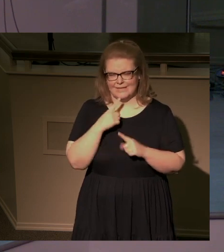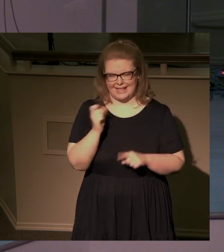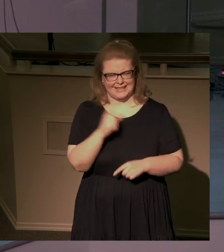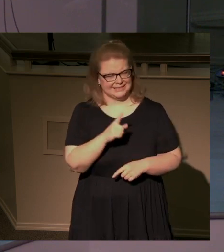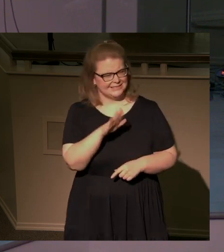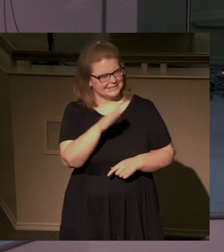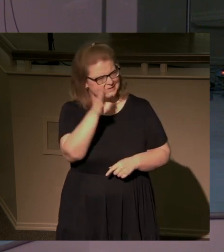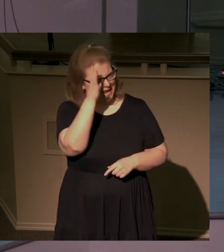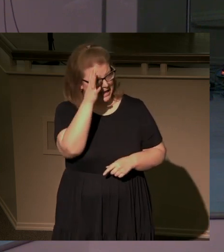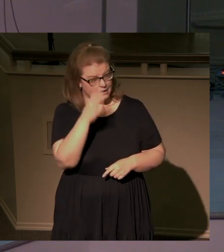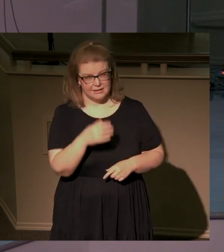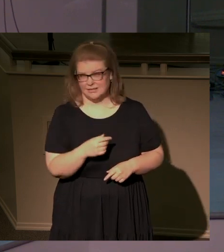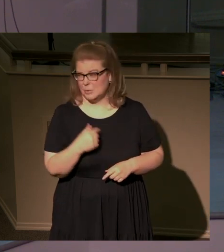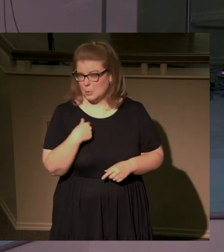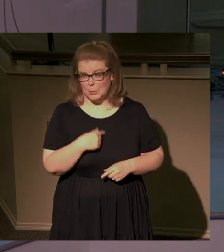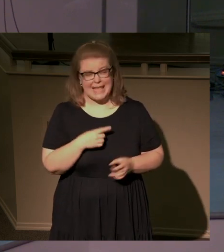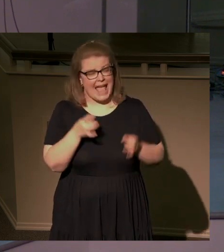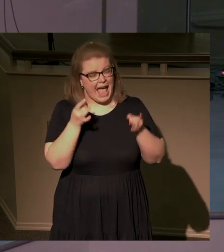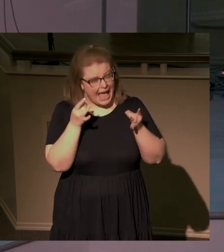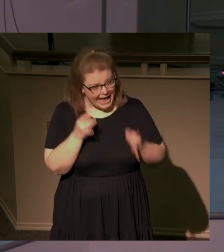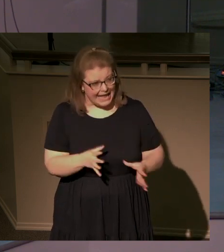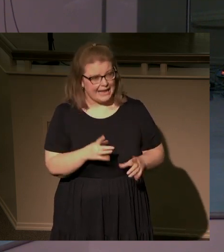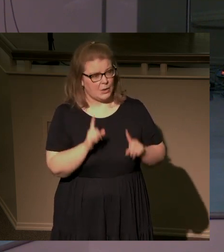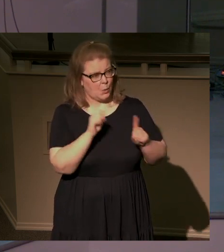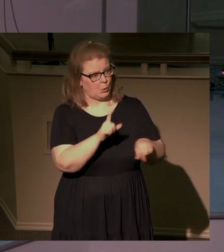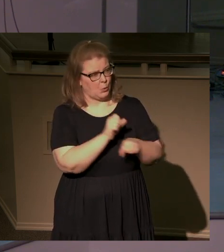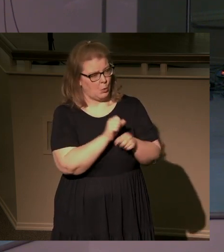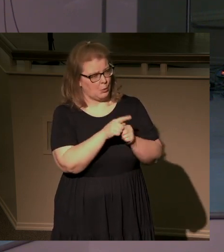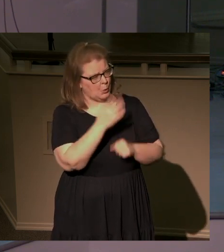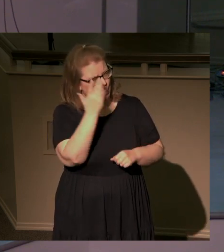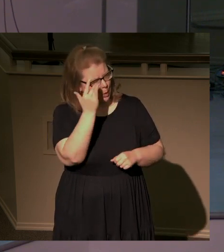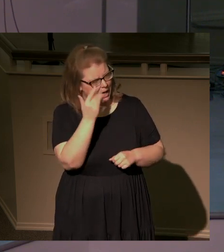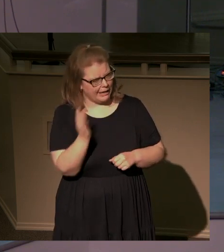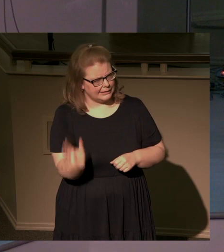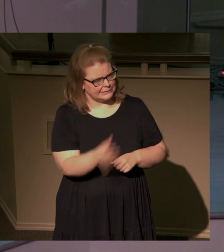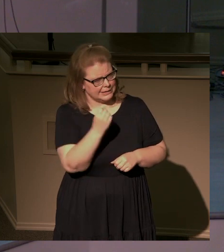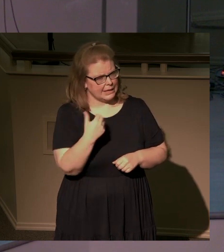"Dad, we hate going with you to work. Why do you take us?"